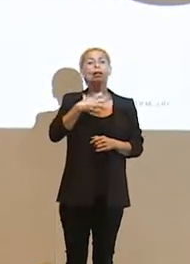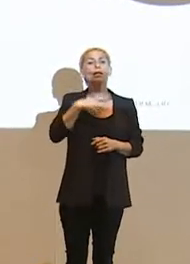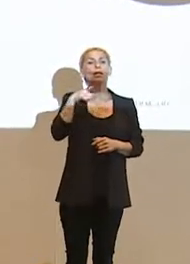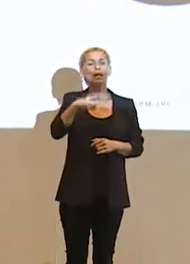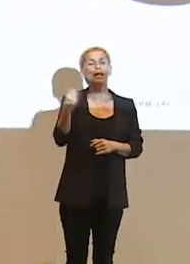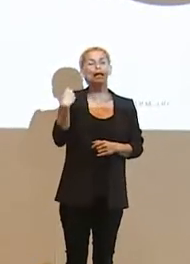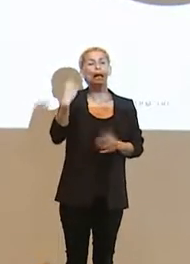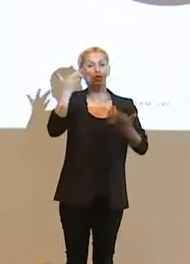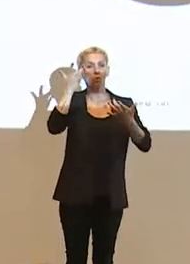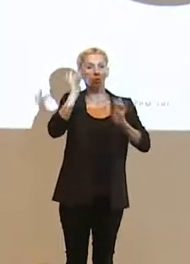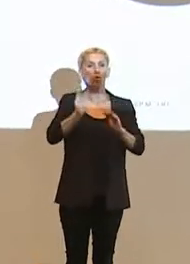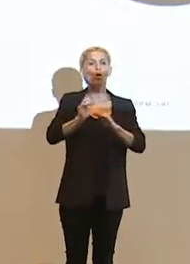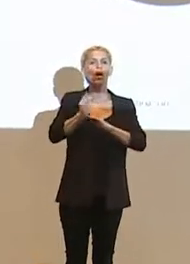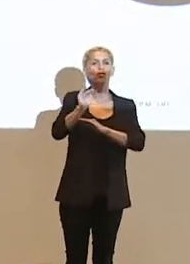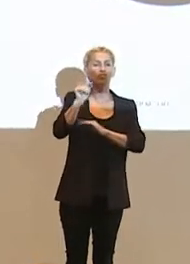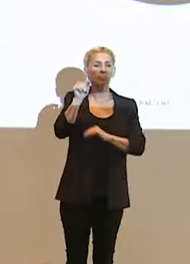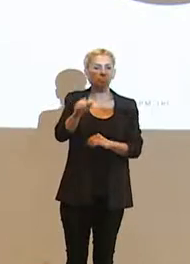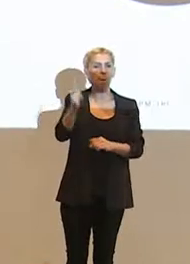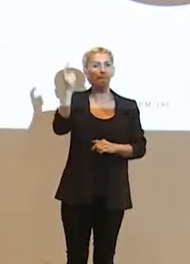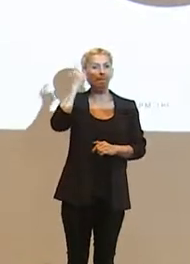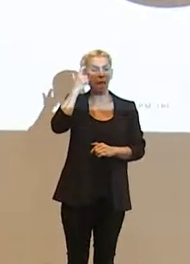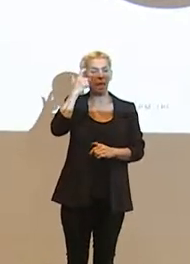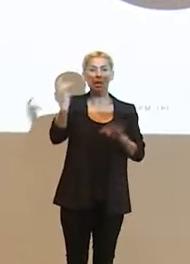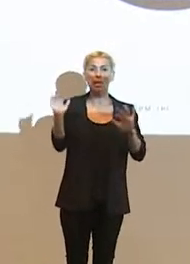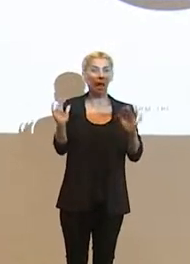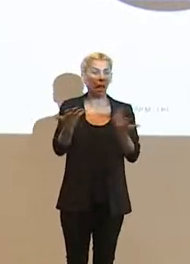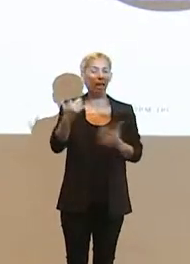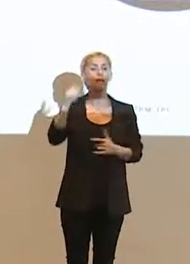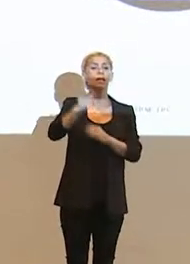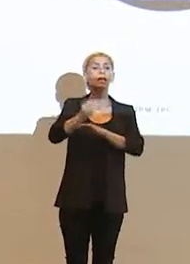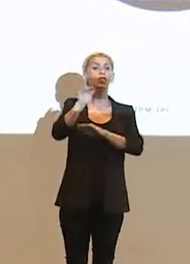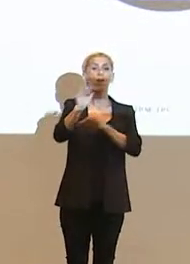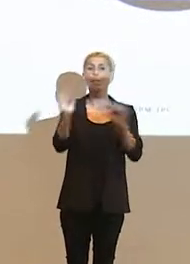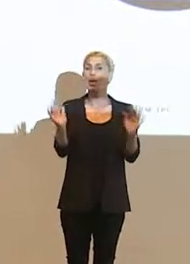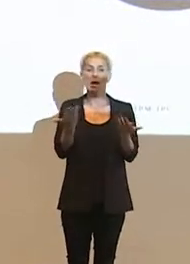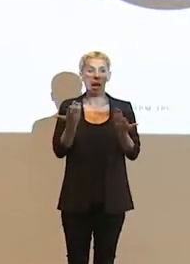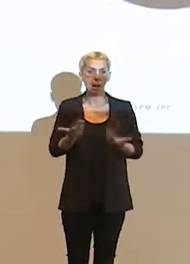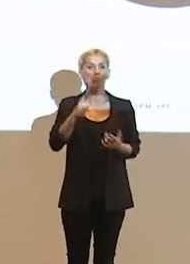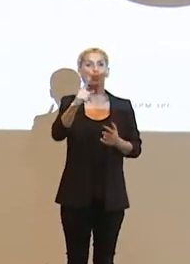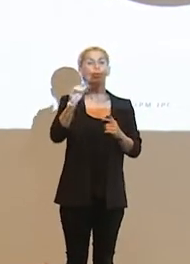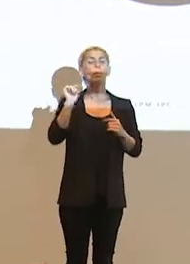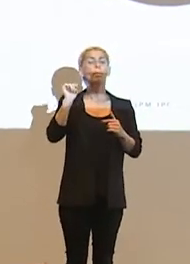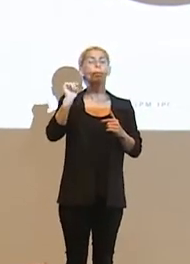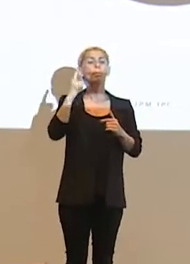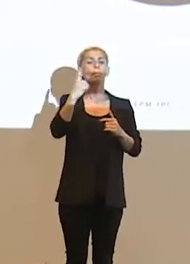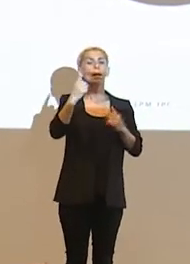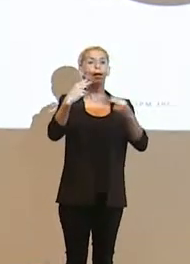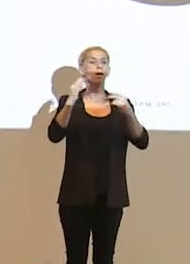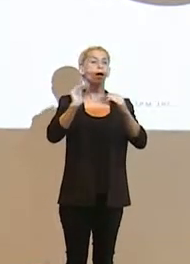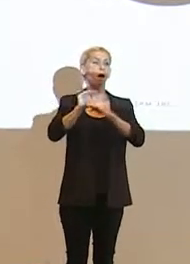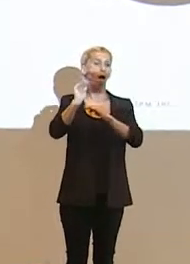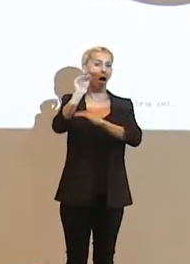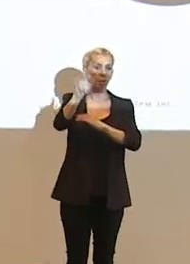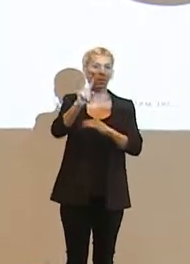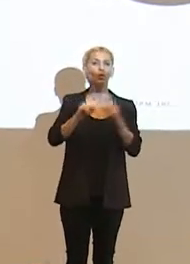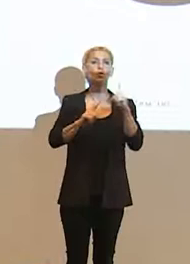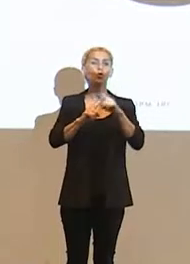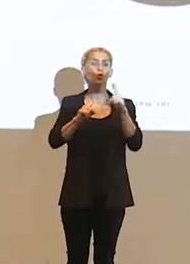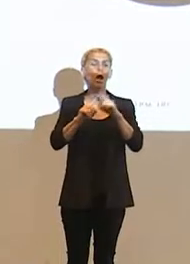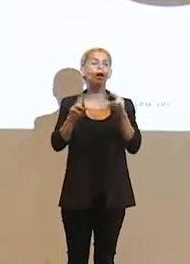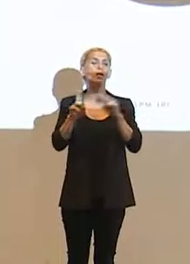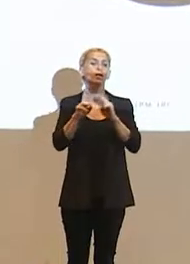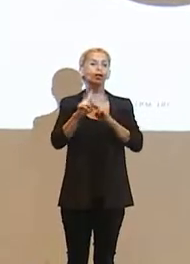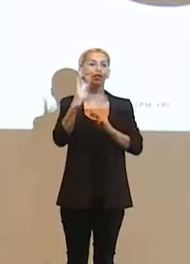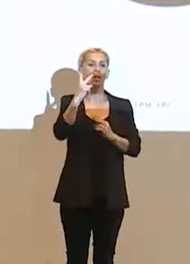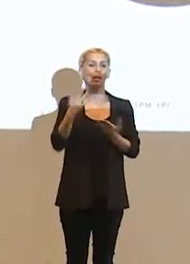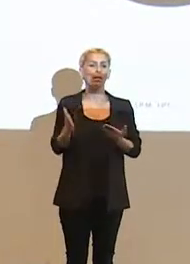200 articles uh new science uh brain and citizenship what is life and what is